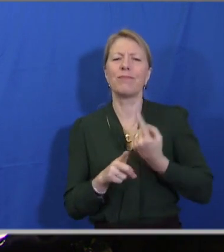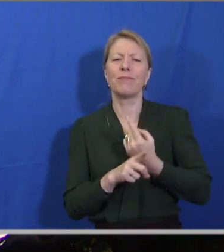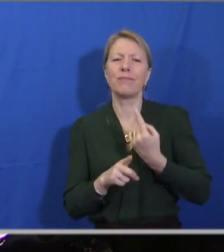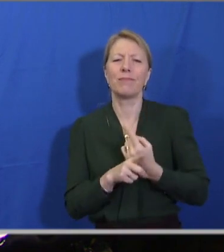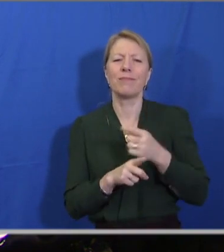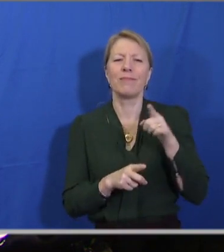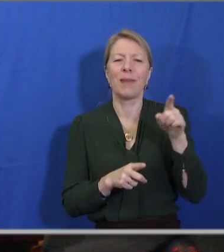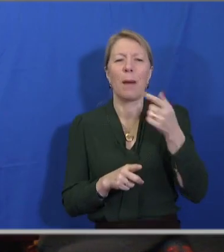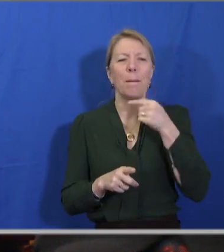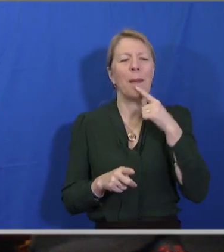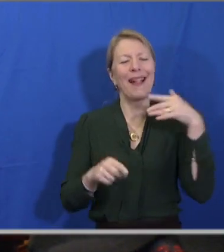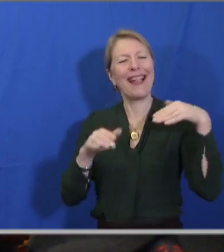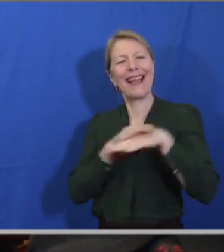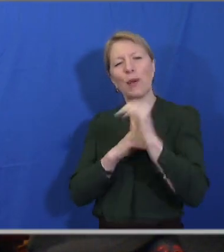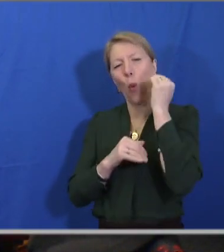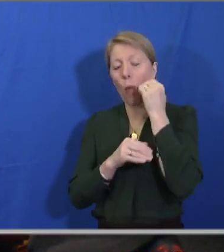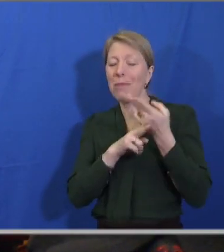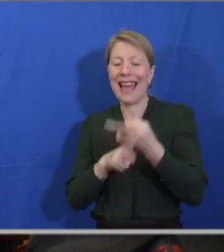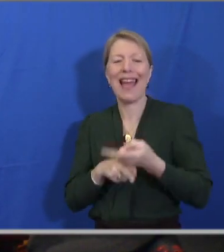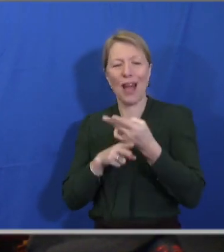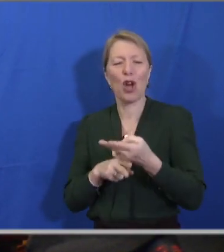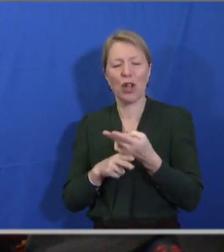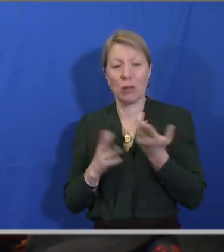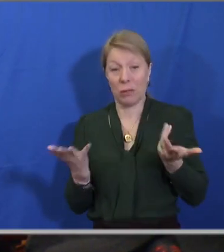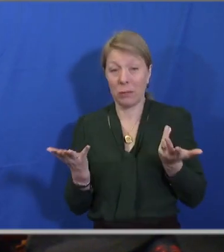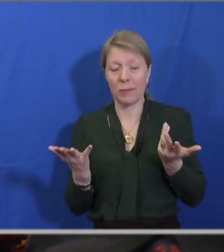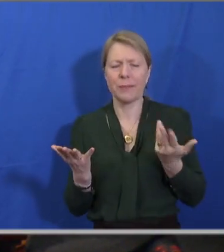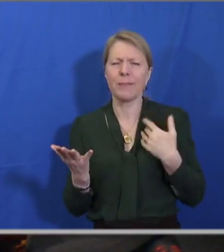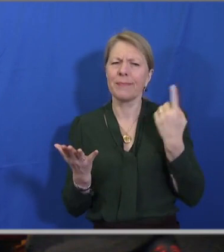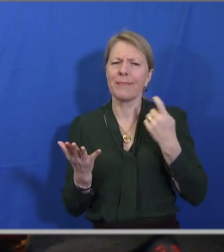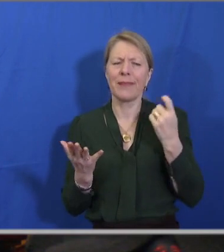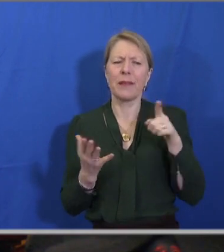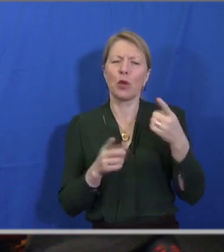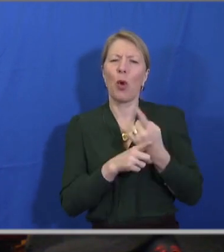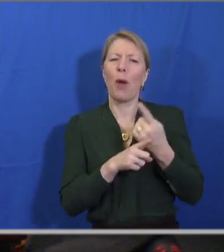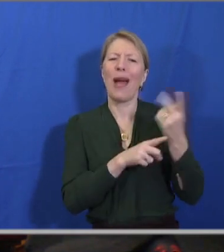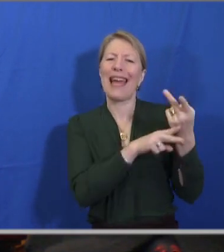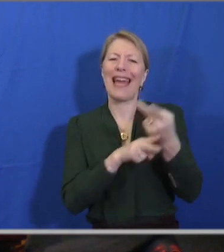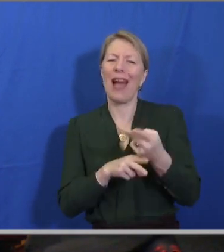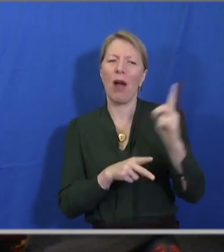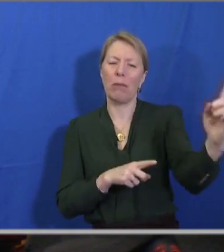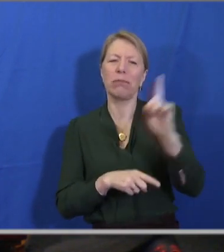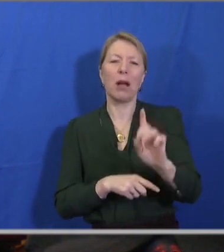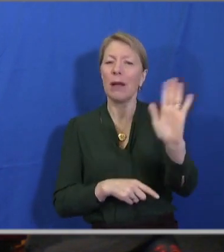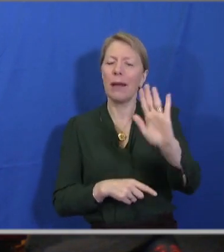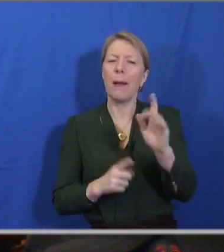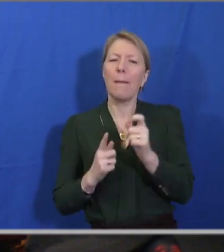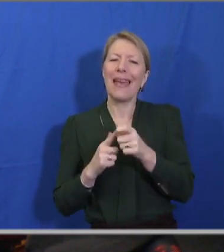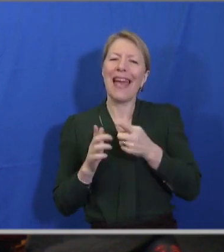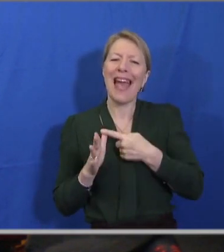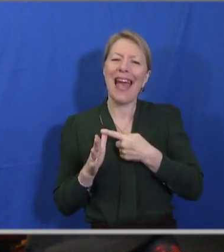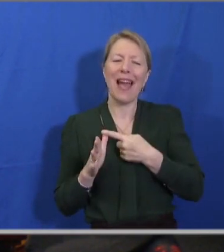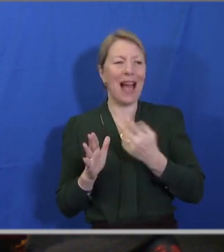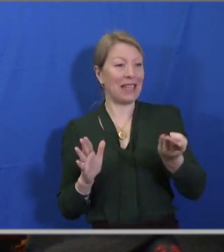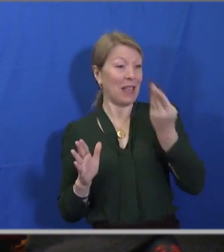there. I'm wondering what the situation is with PAs, particularly on the direct payments. We have not seen